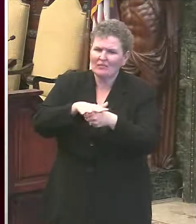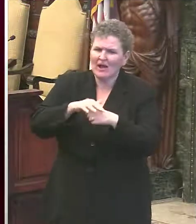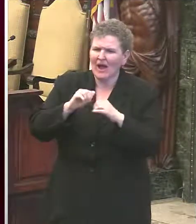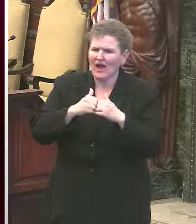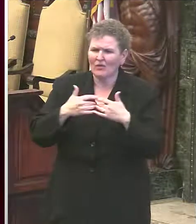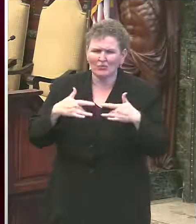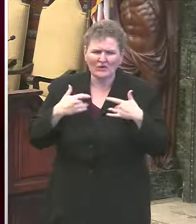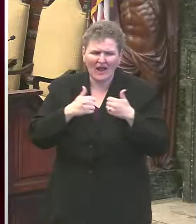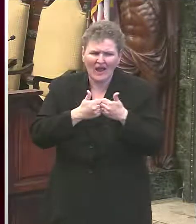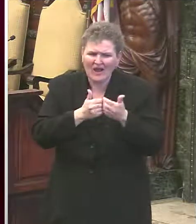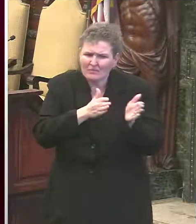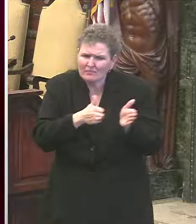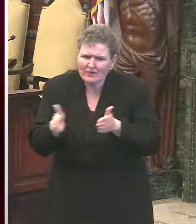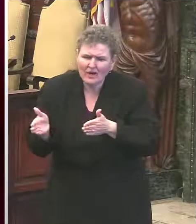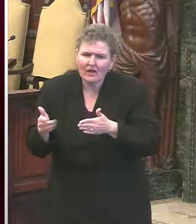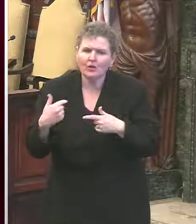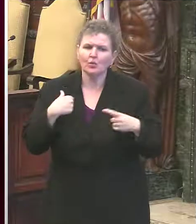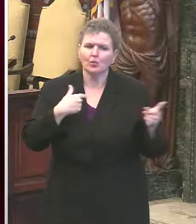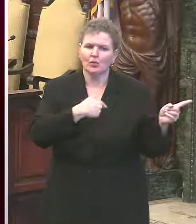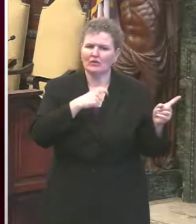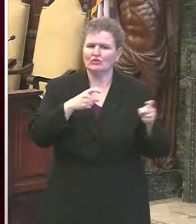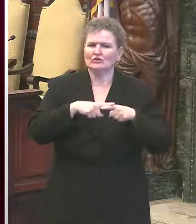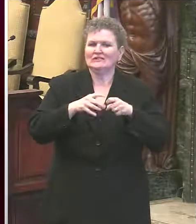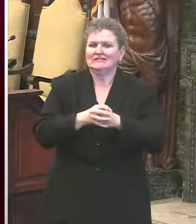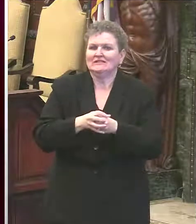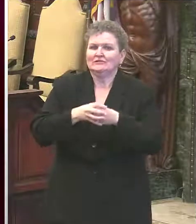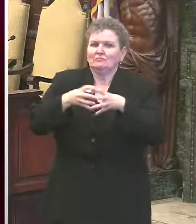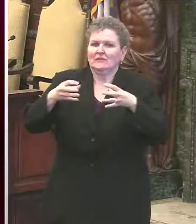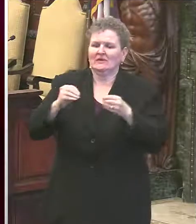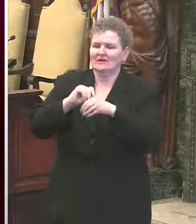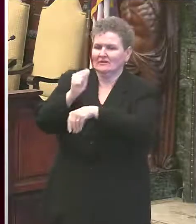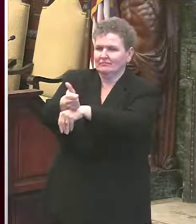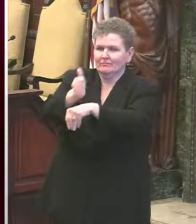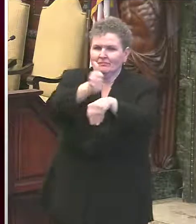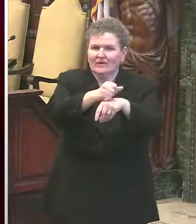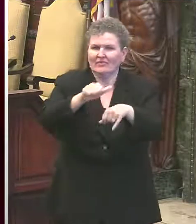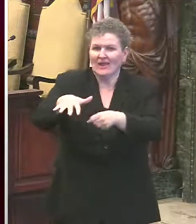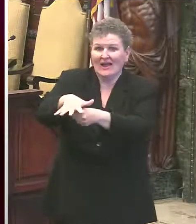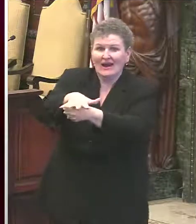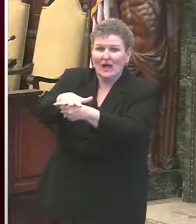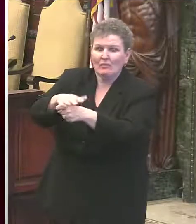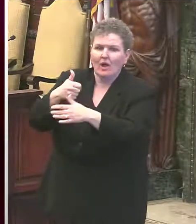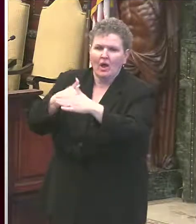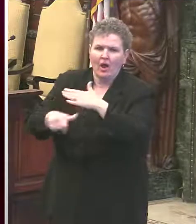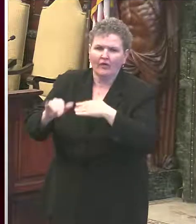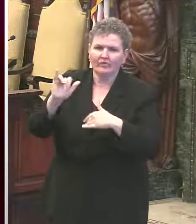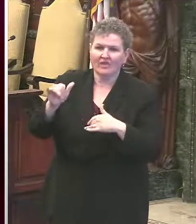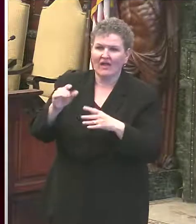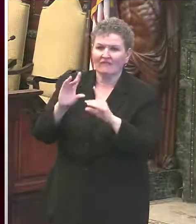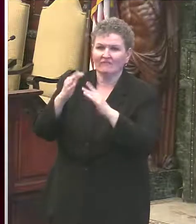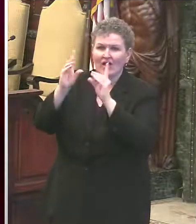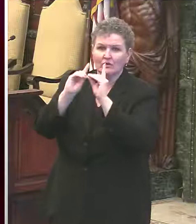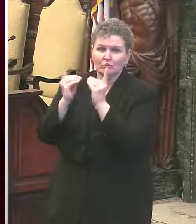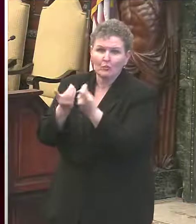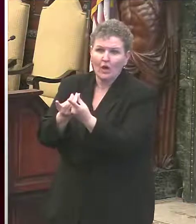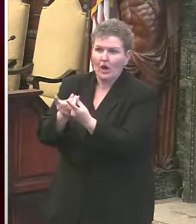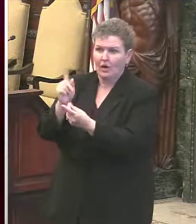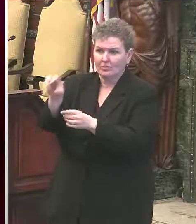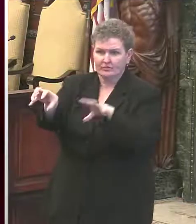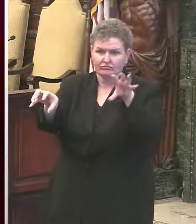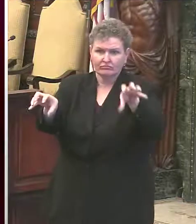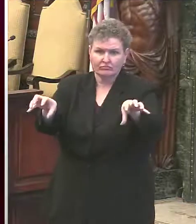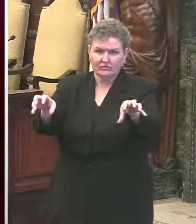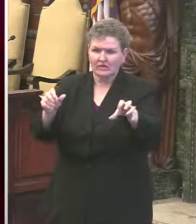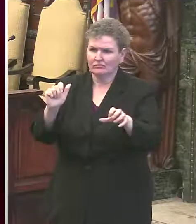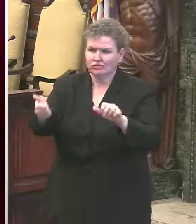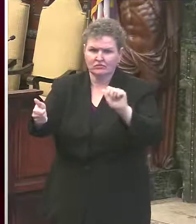are expanding the neighborhood-based clinics that are run by the health department and by the fire department, as I talked about earlier. And we are